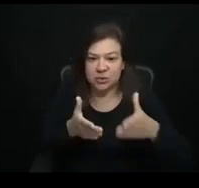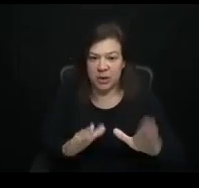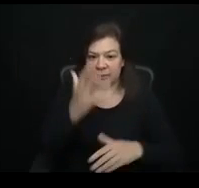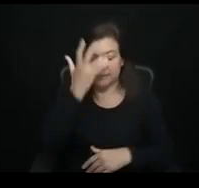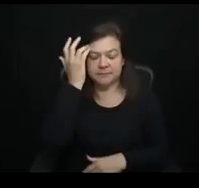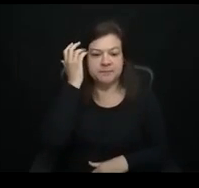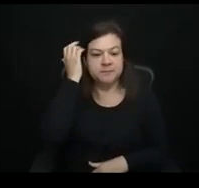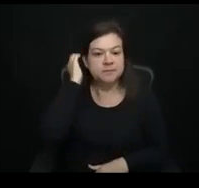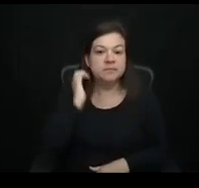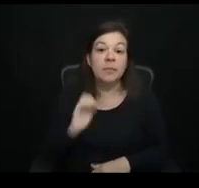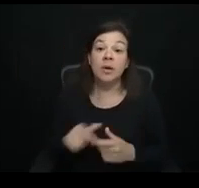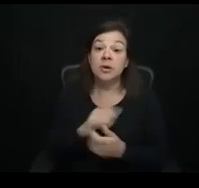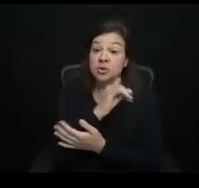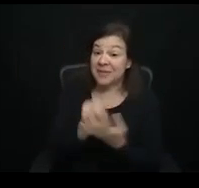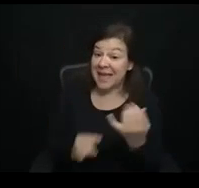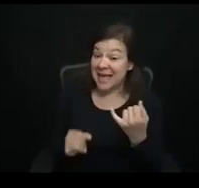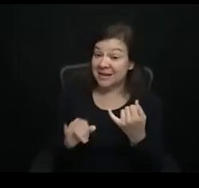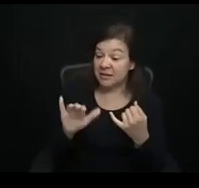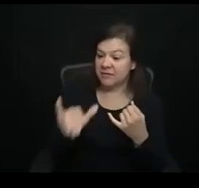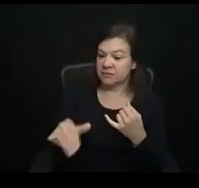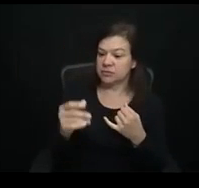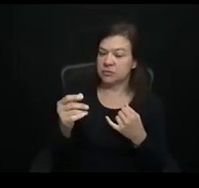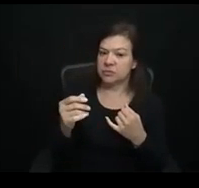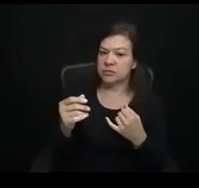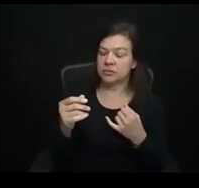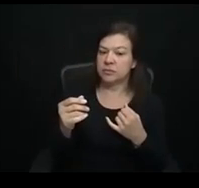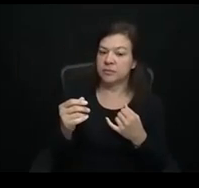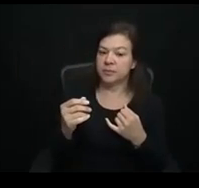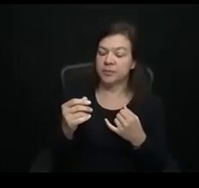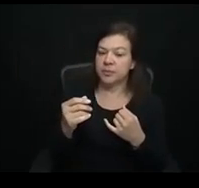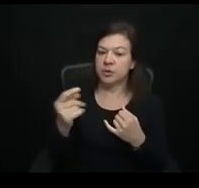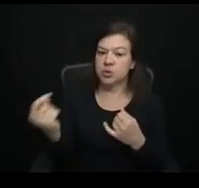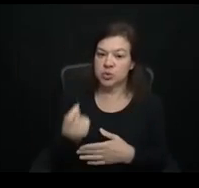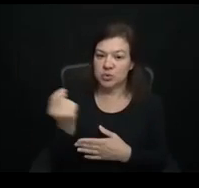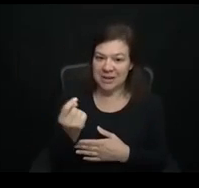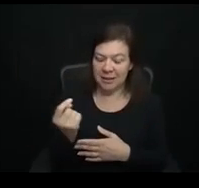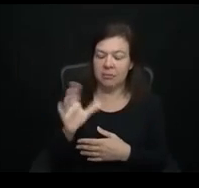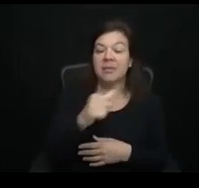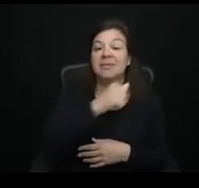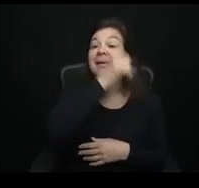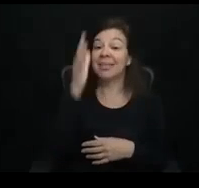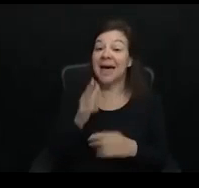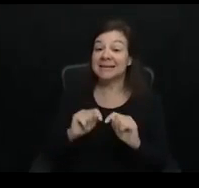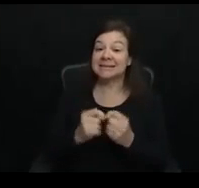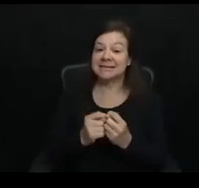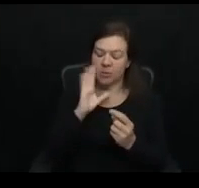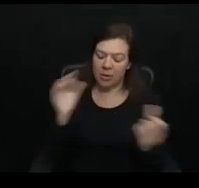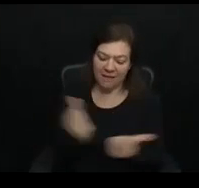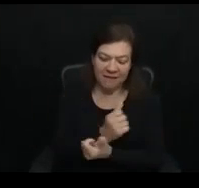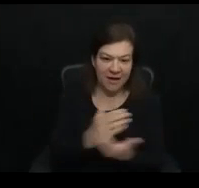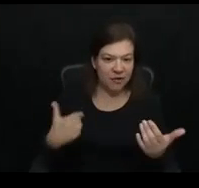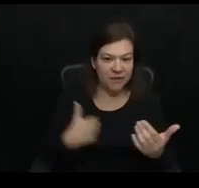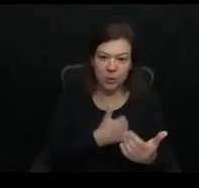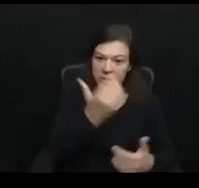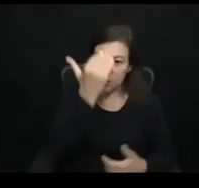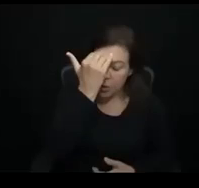So by the end of that day, that team, the Alaska team, will have all the information that we currently have. They will have the